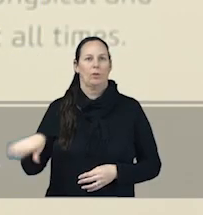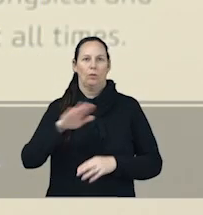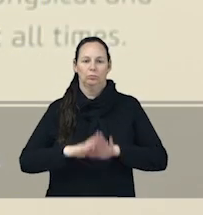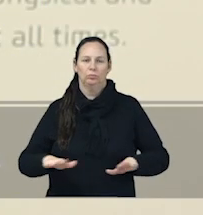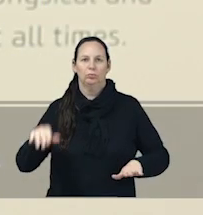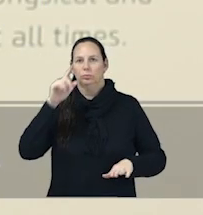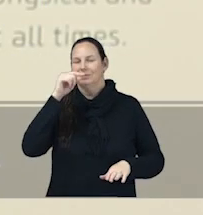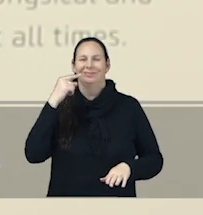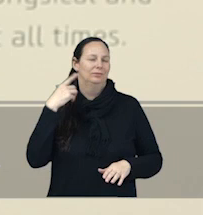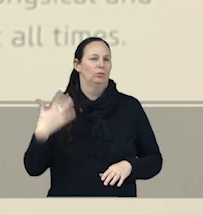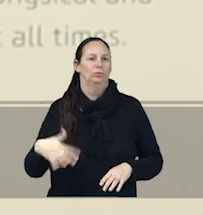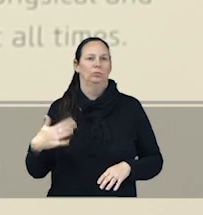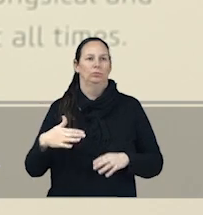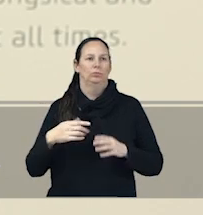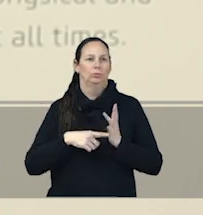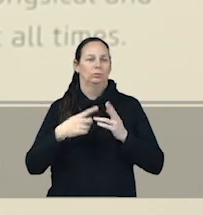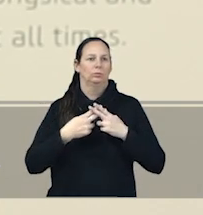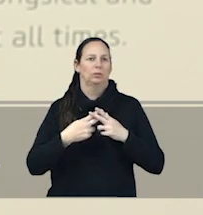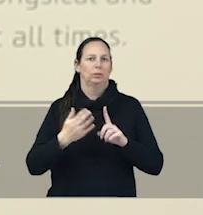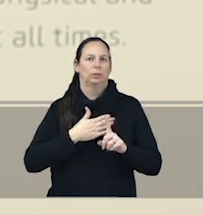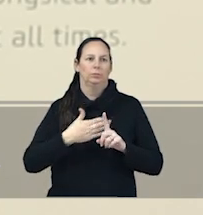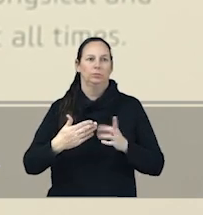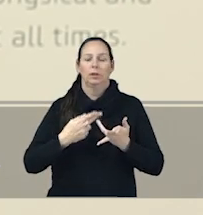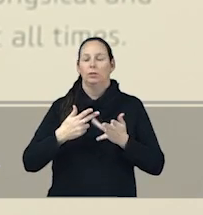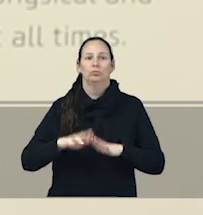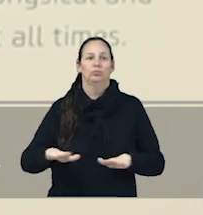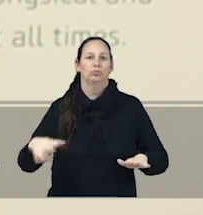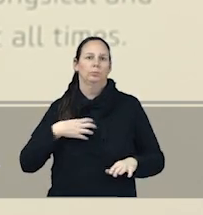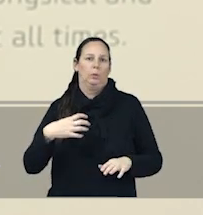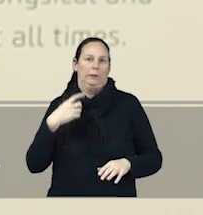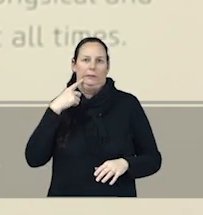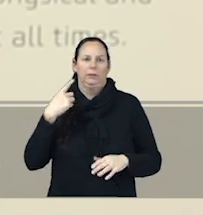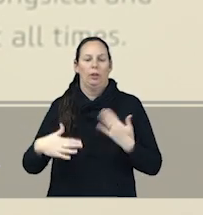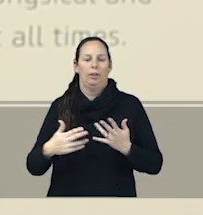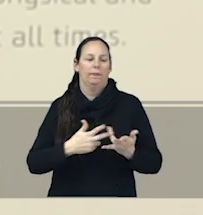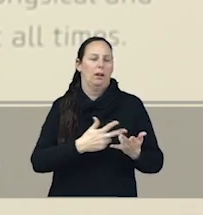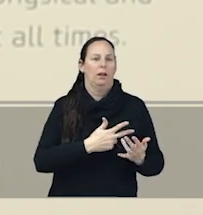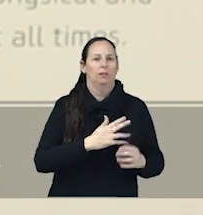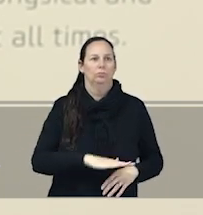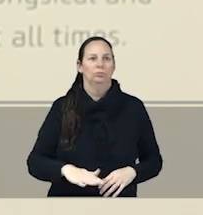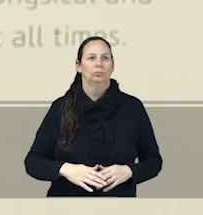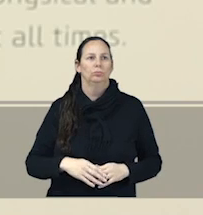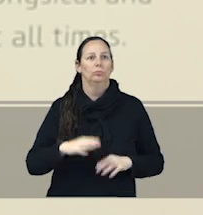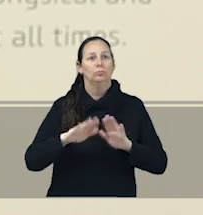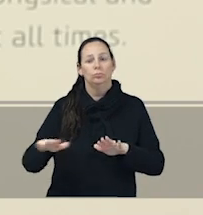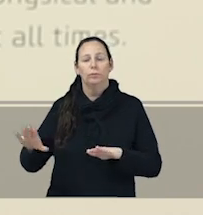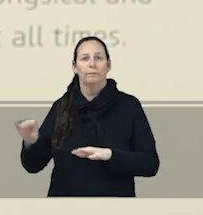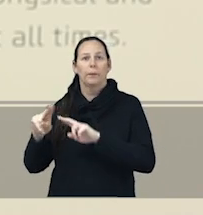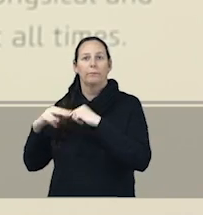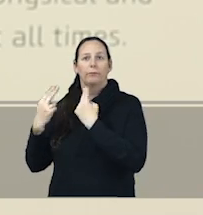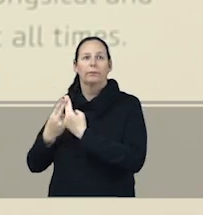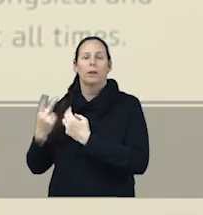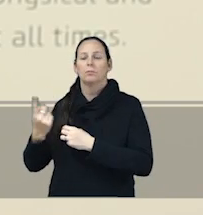Well all children as I said are vulnerable to child sexual abuse but there are certain children that are more vulnerable than others. When we look at children